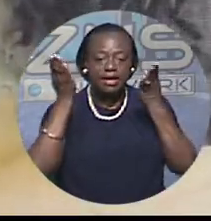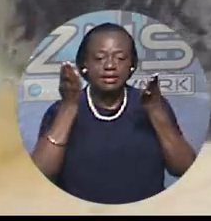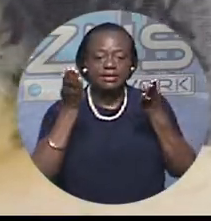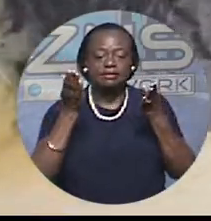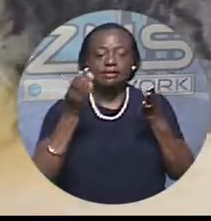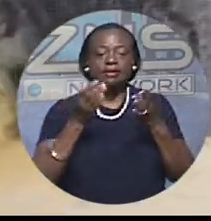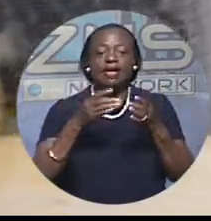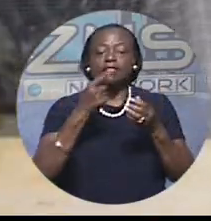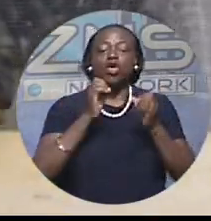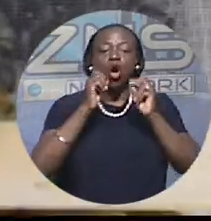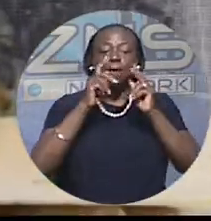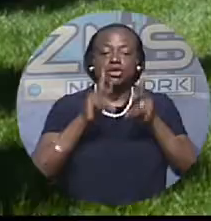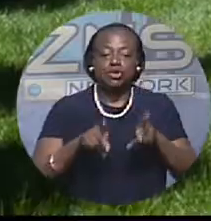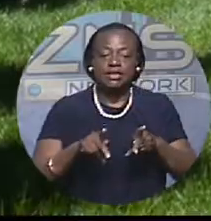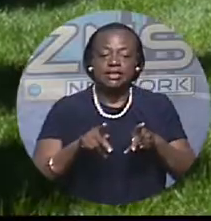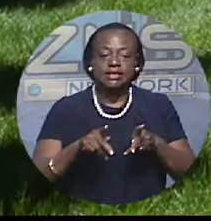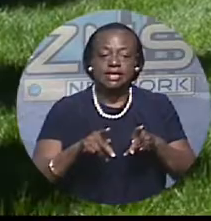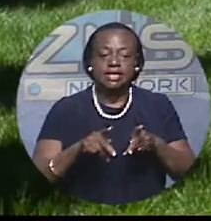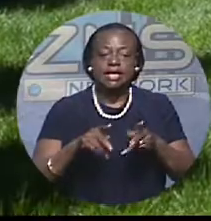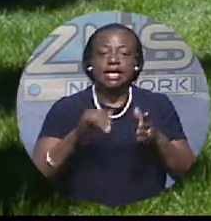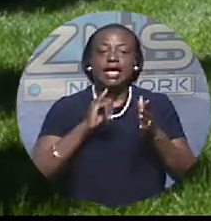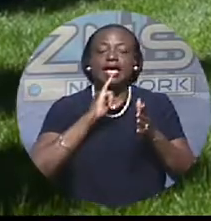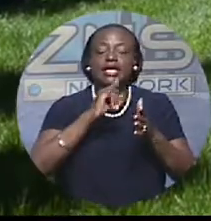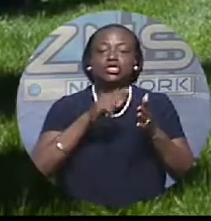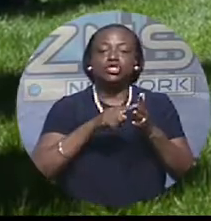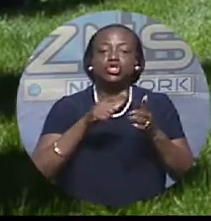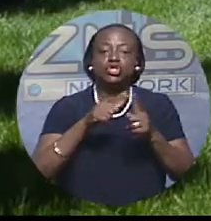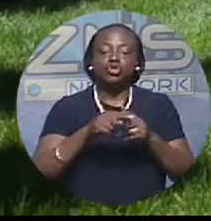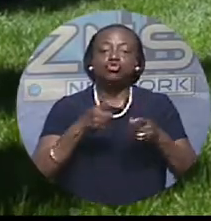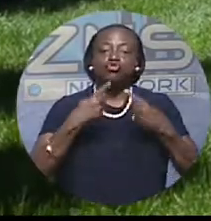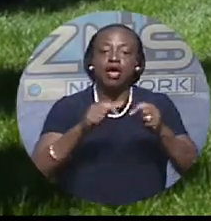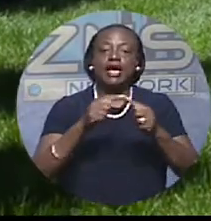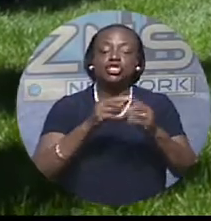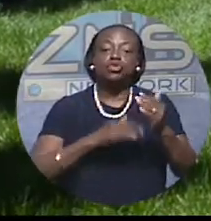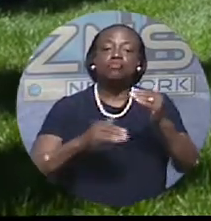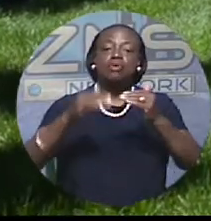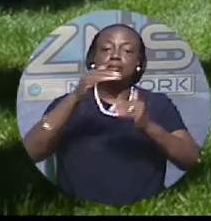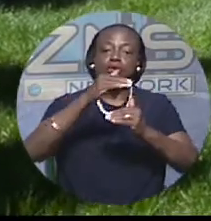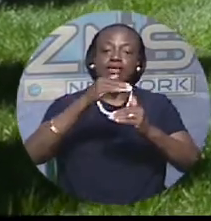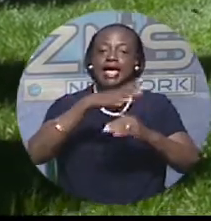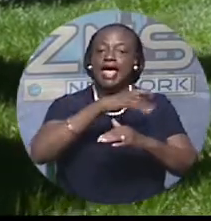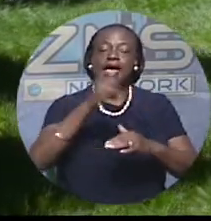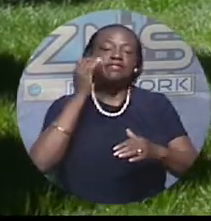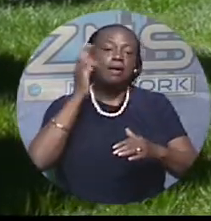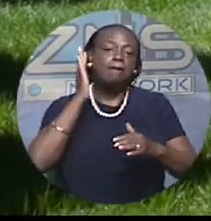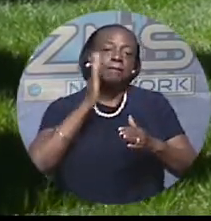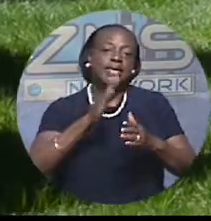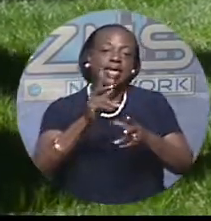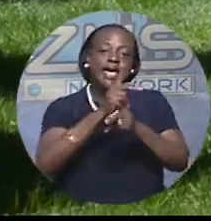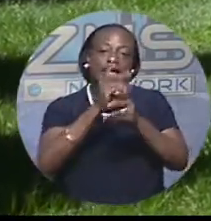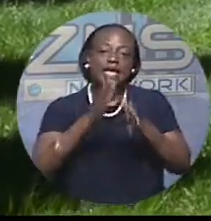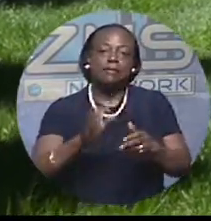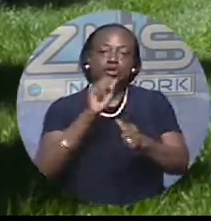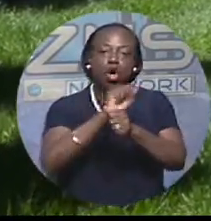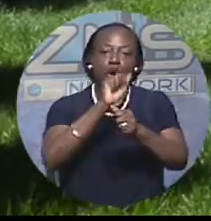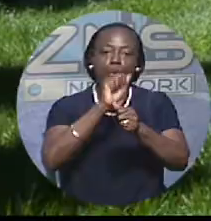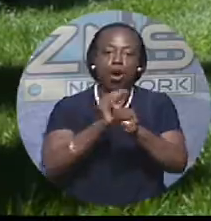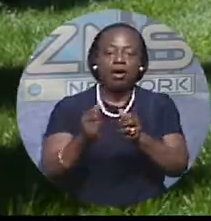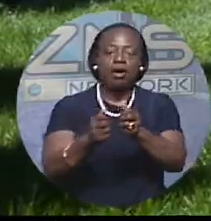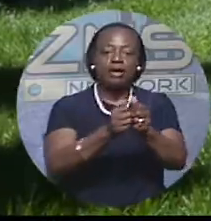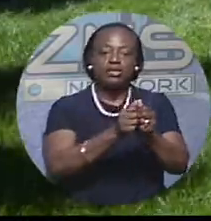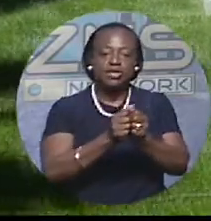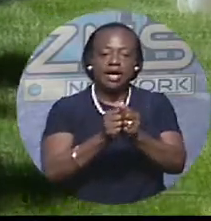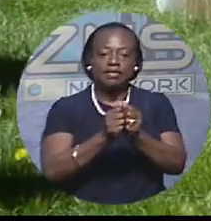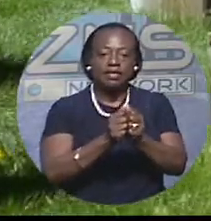the opportunity is just to try to promote that the beekeepers work together to get a better production, eventually to